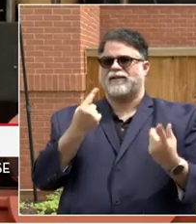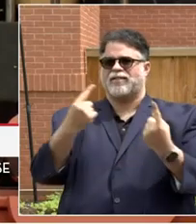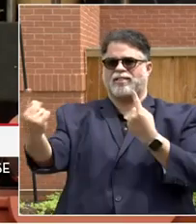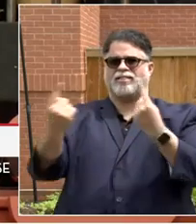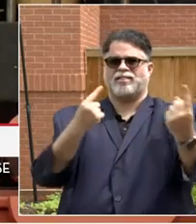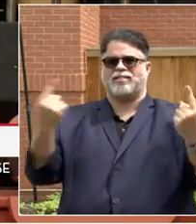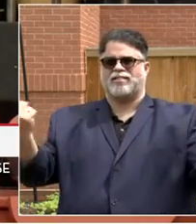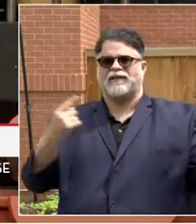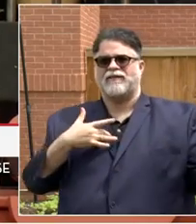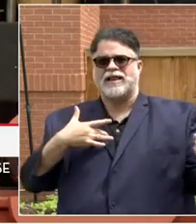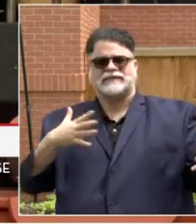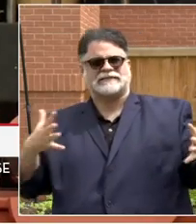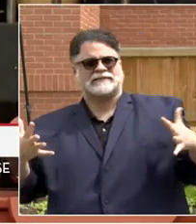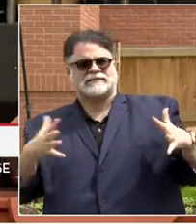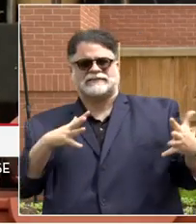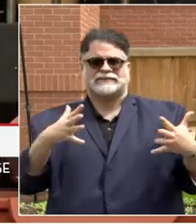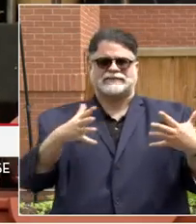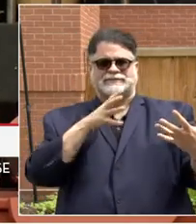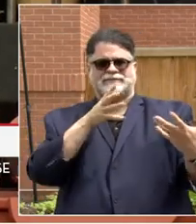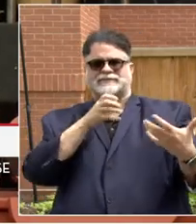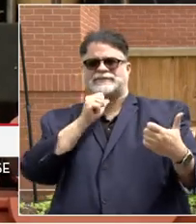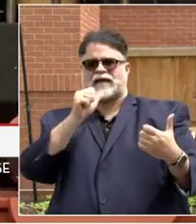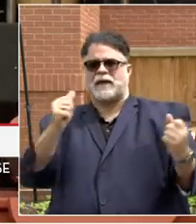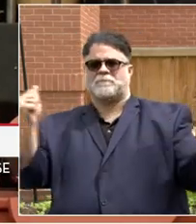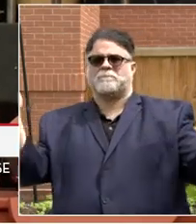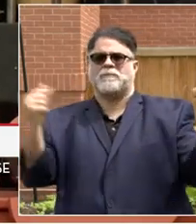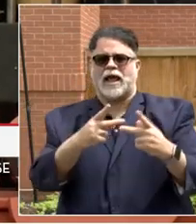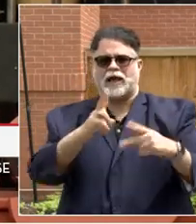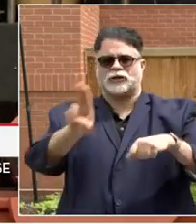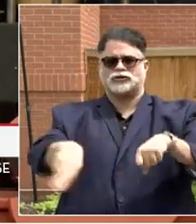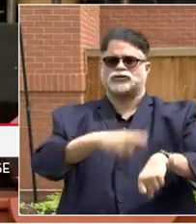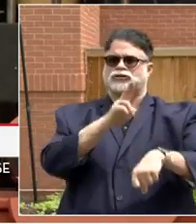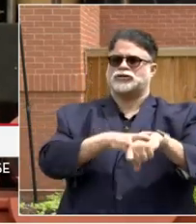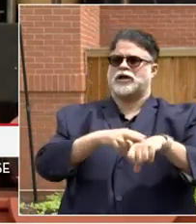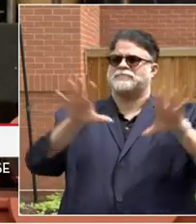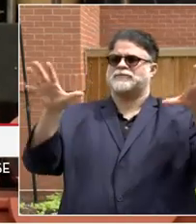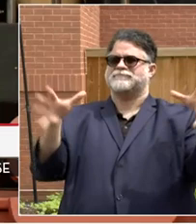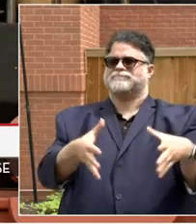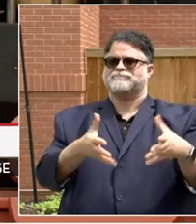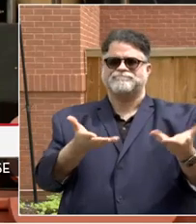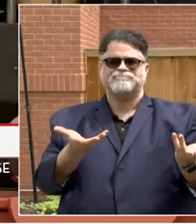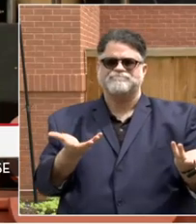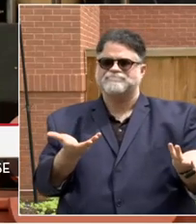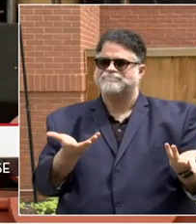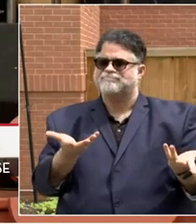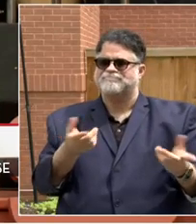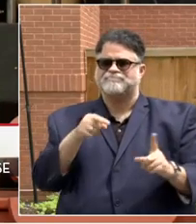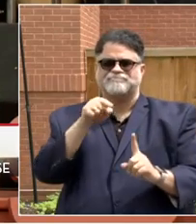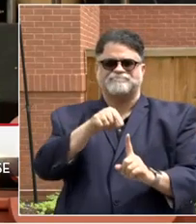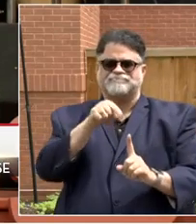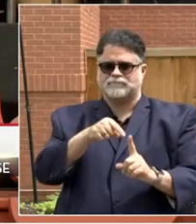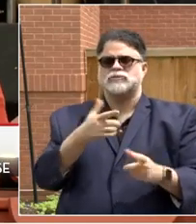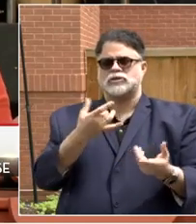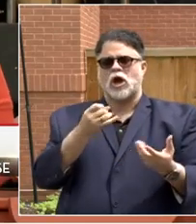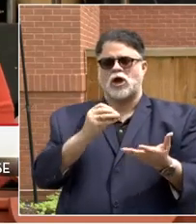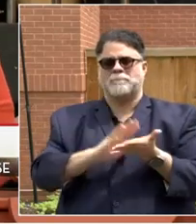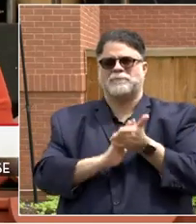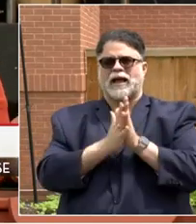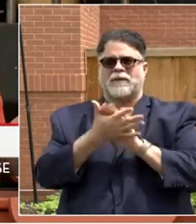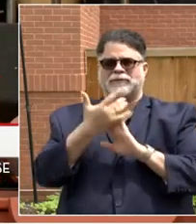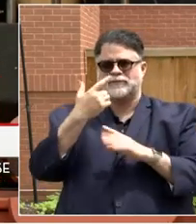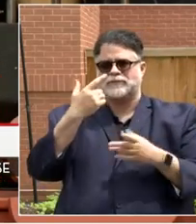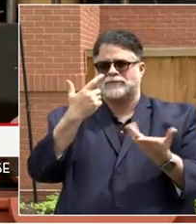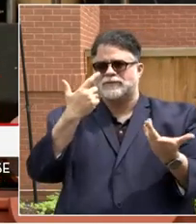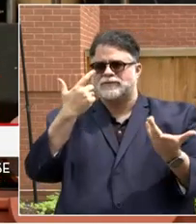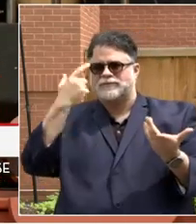I don't even think we know the full impact of. And we know it also has created an environment where